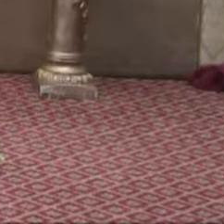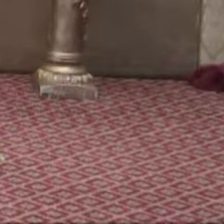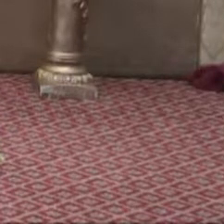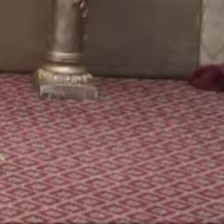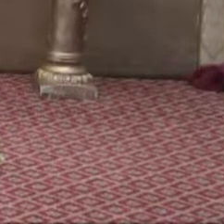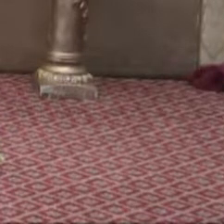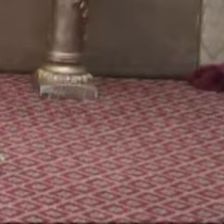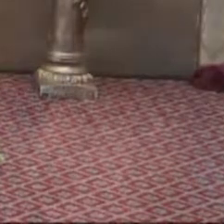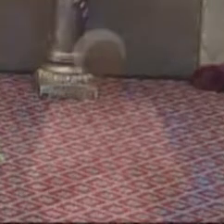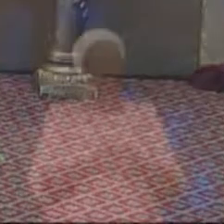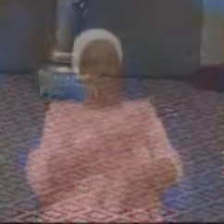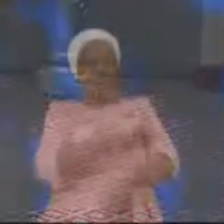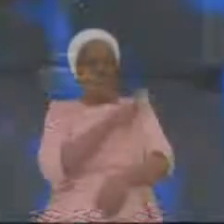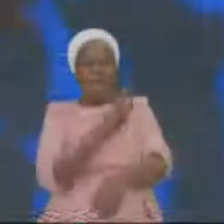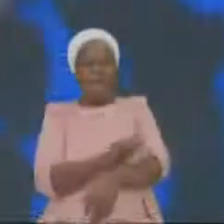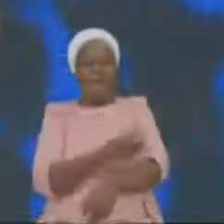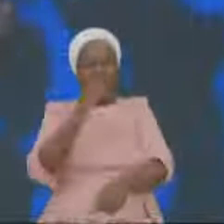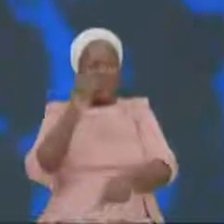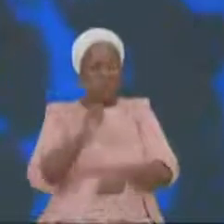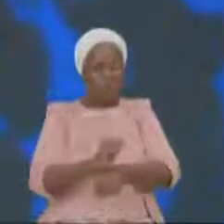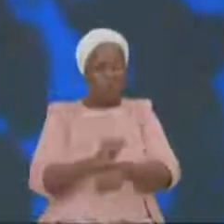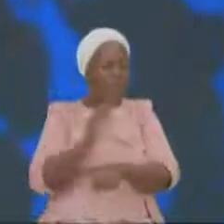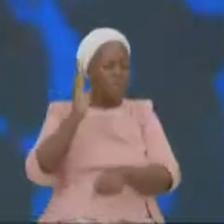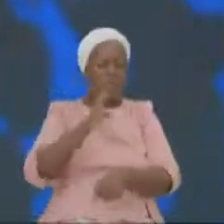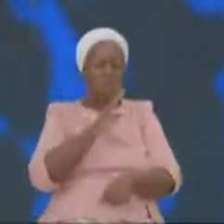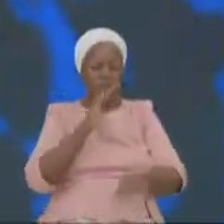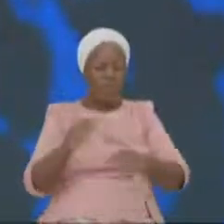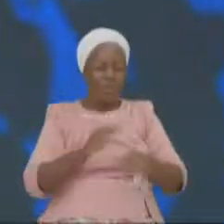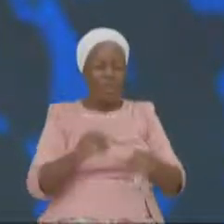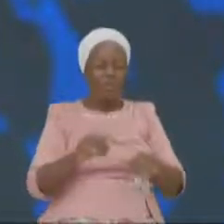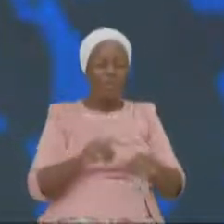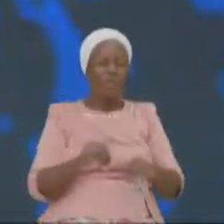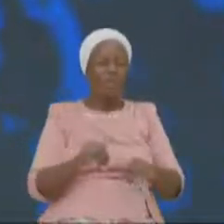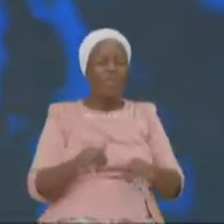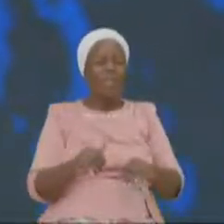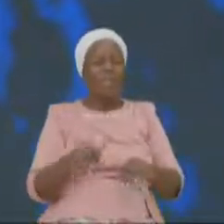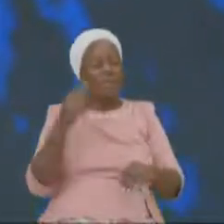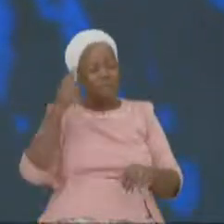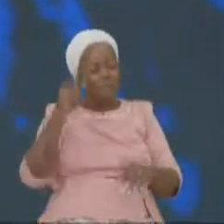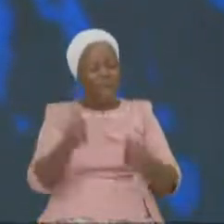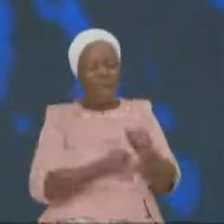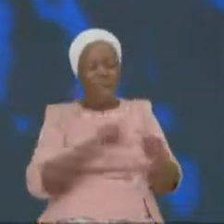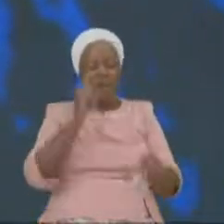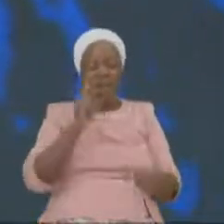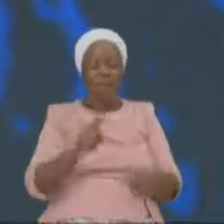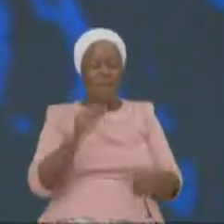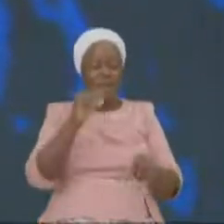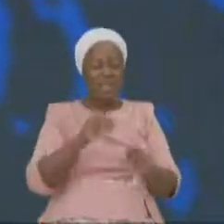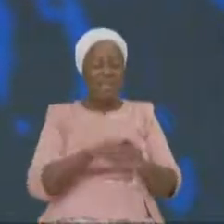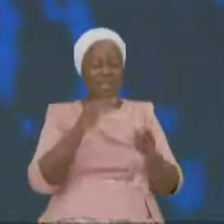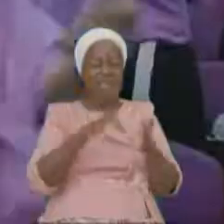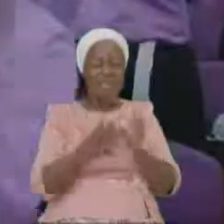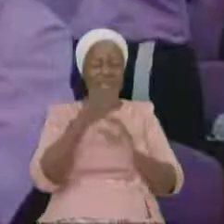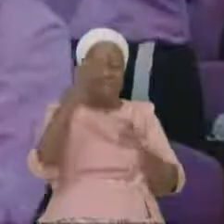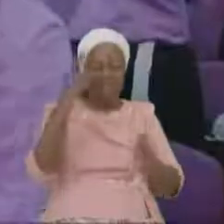mighty works will be done through everyone in Jesus' name.